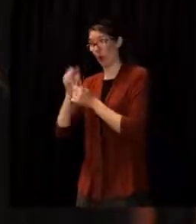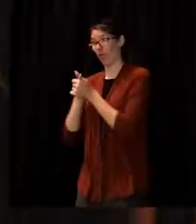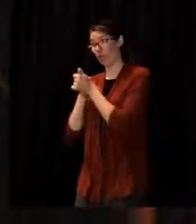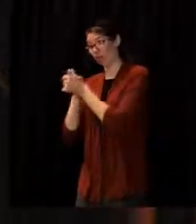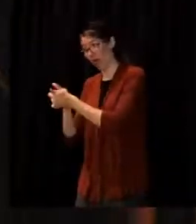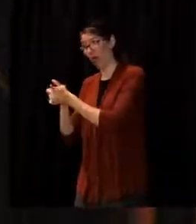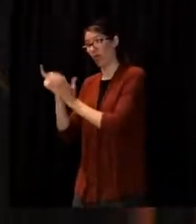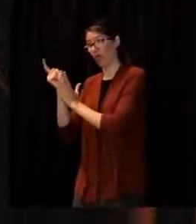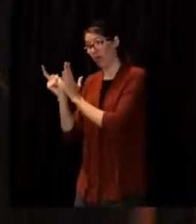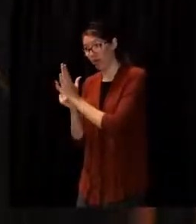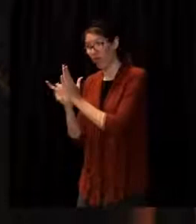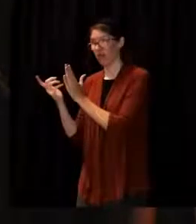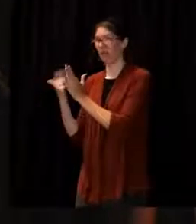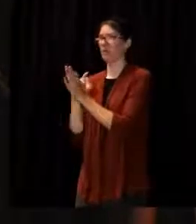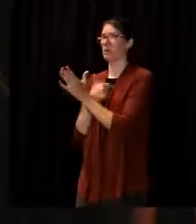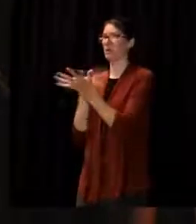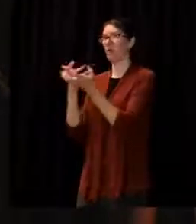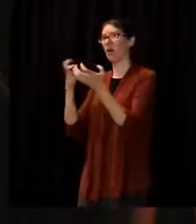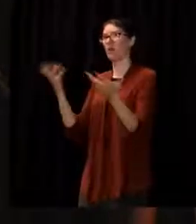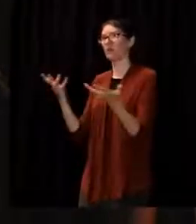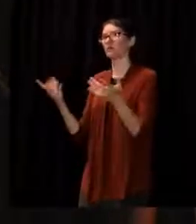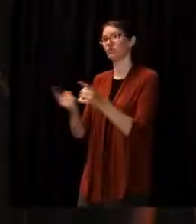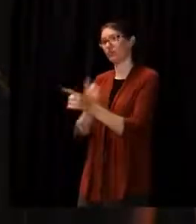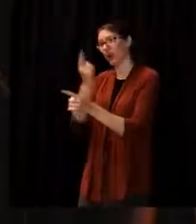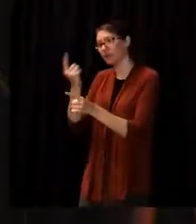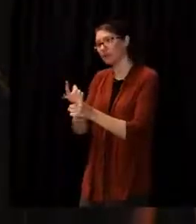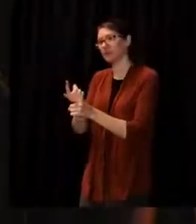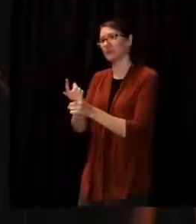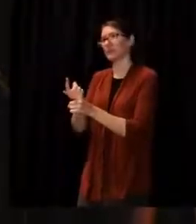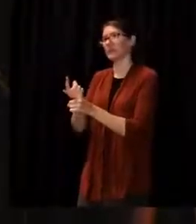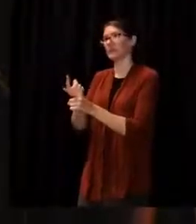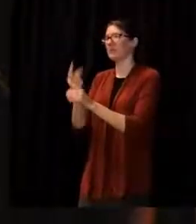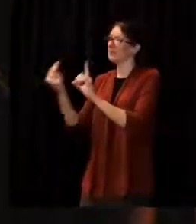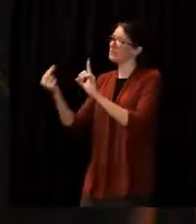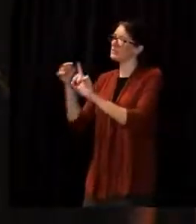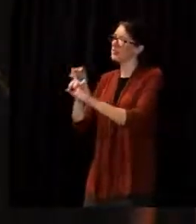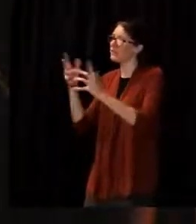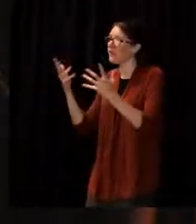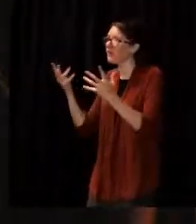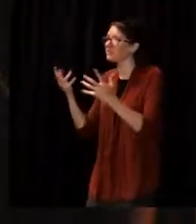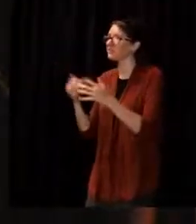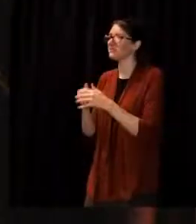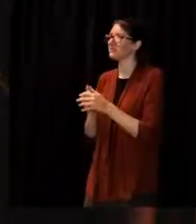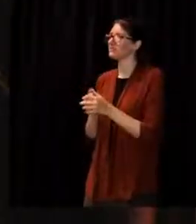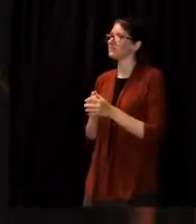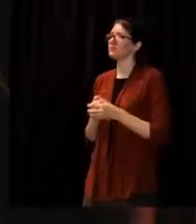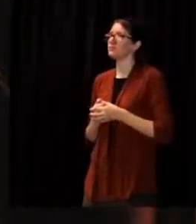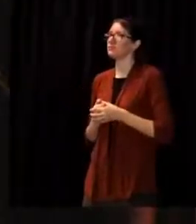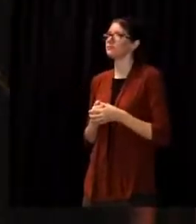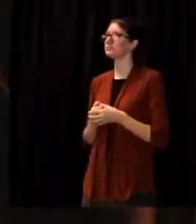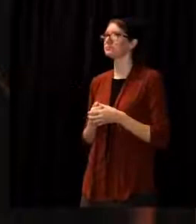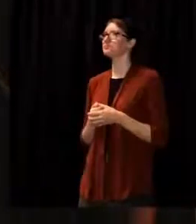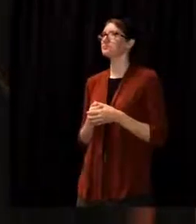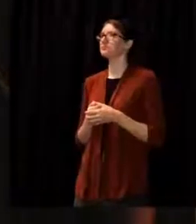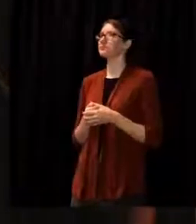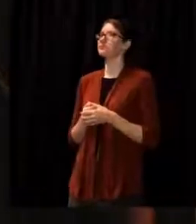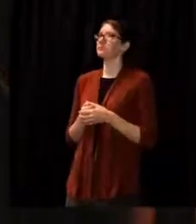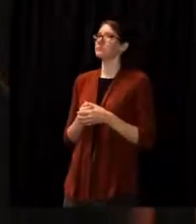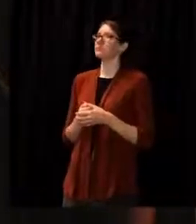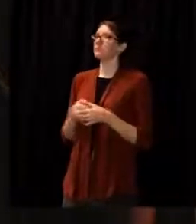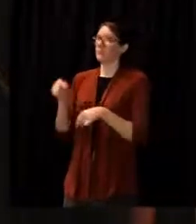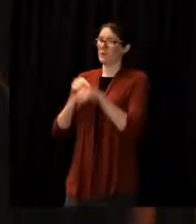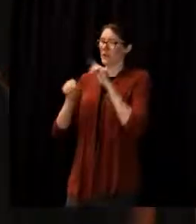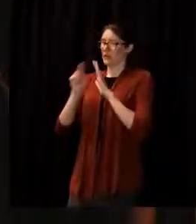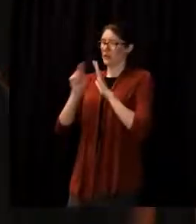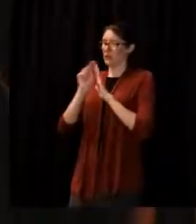civil authorities and do that which is right. But the mindset here, I mean, a big part of it, go back to the New